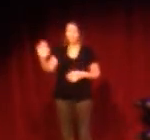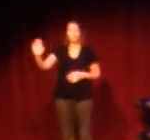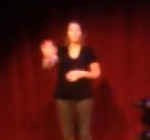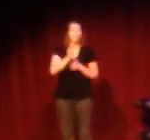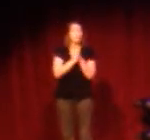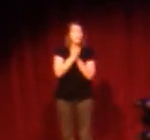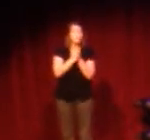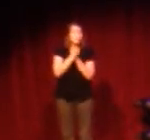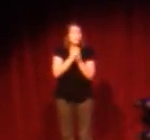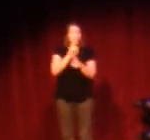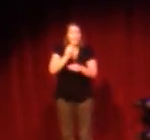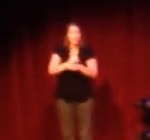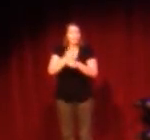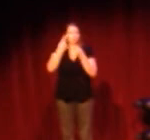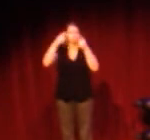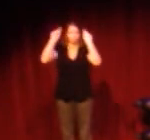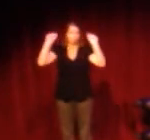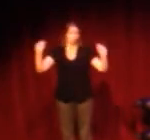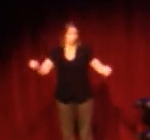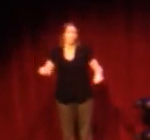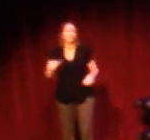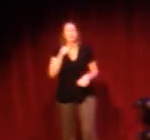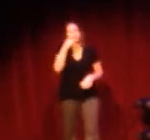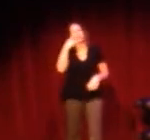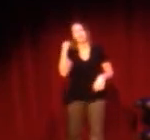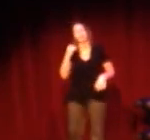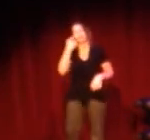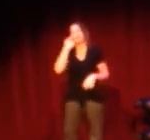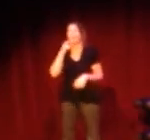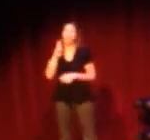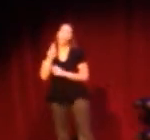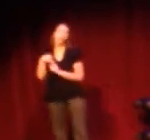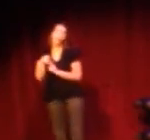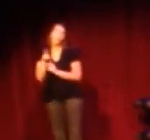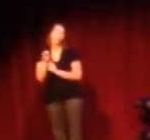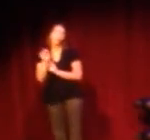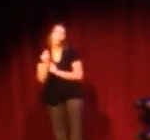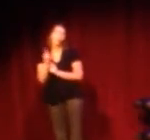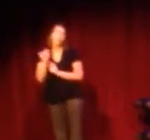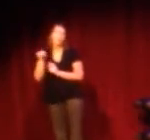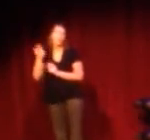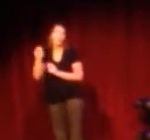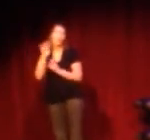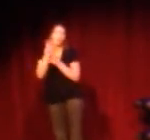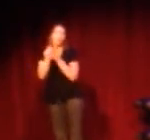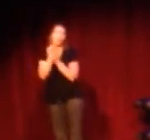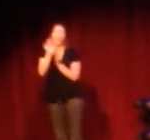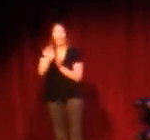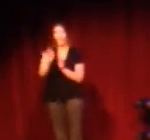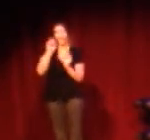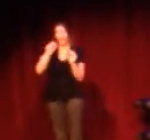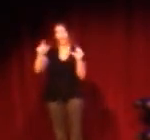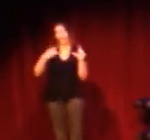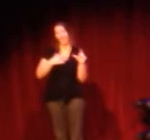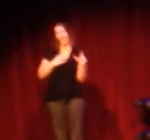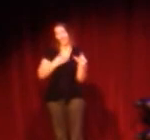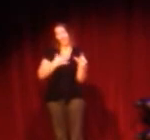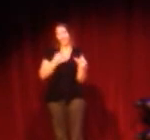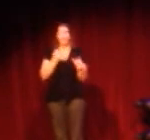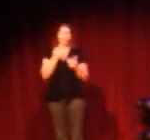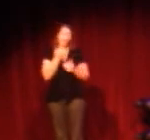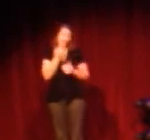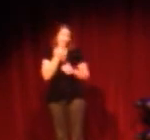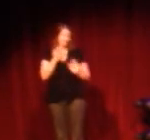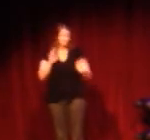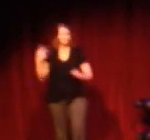passion actually works. It's not one of those like upworthy.com videos where you're like, oh, click if you like this, that's so cute. We're living